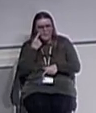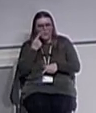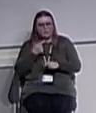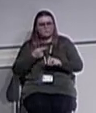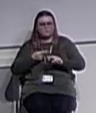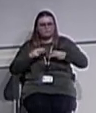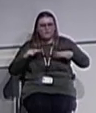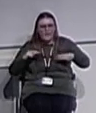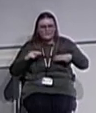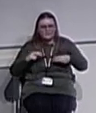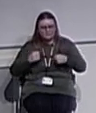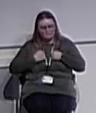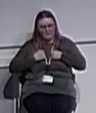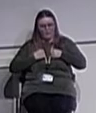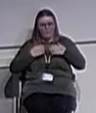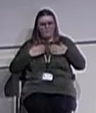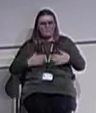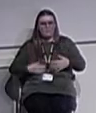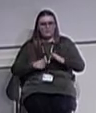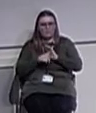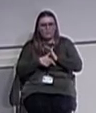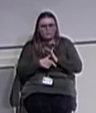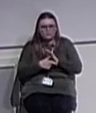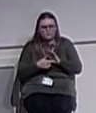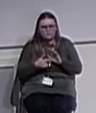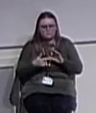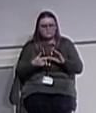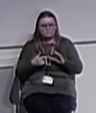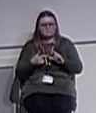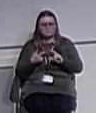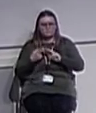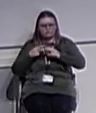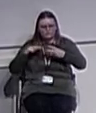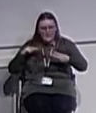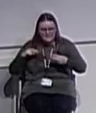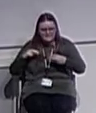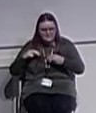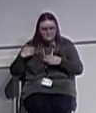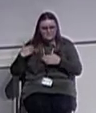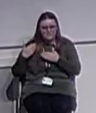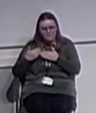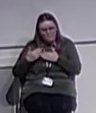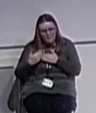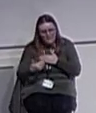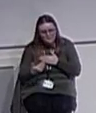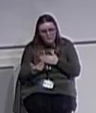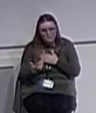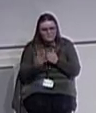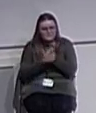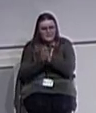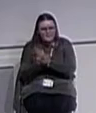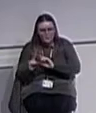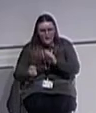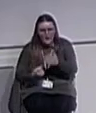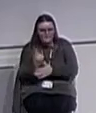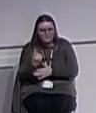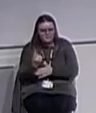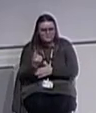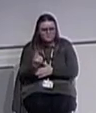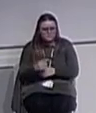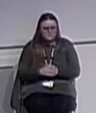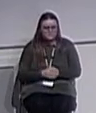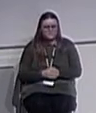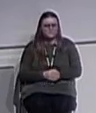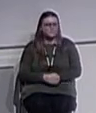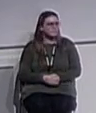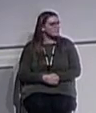what are the genes? How are they passed on? How do they get damaged? What do they do? And what's the outcome of them?